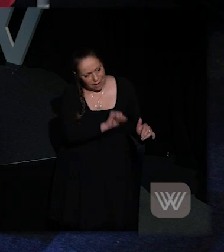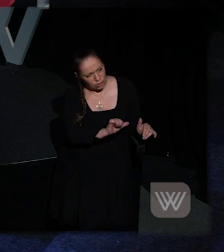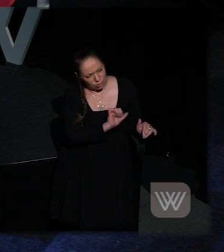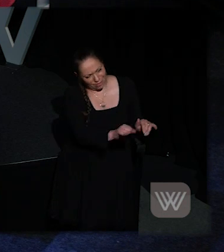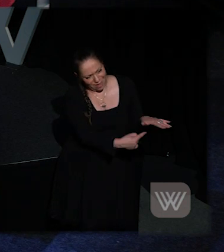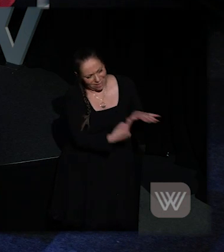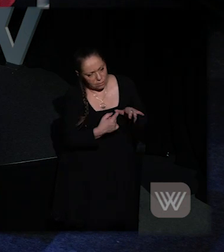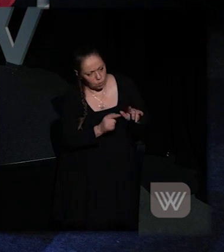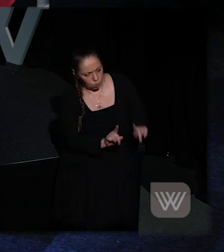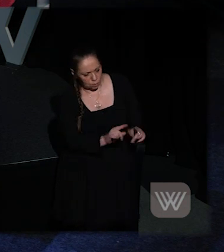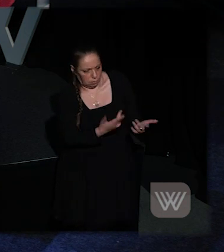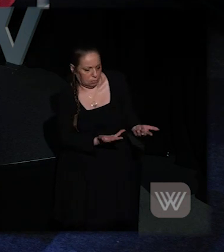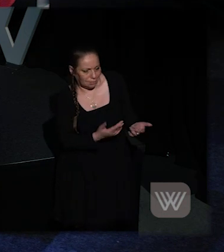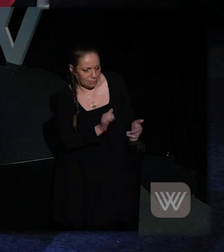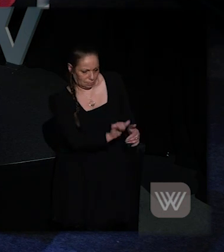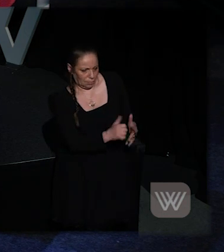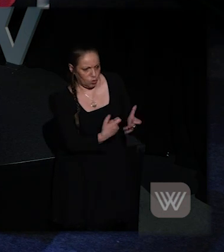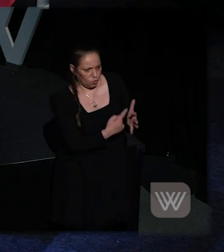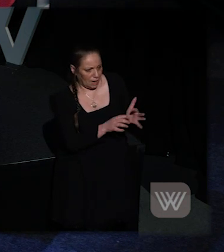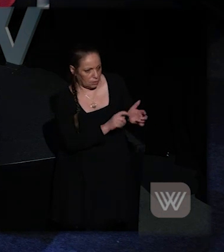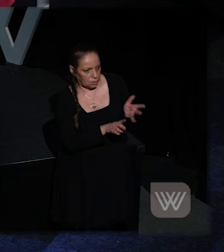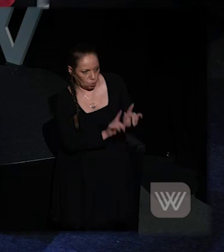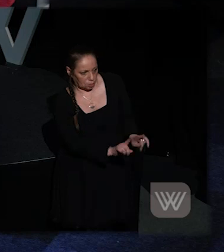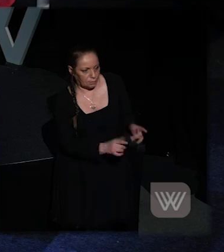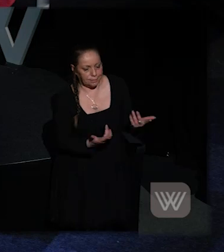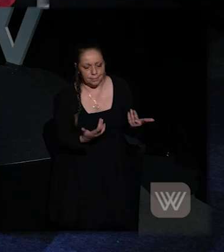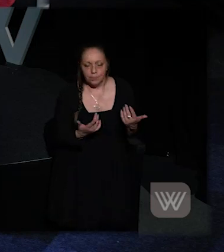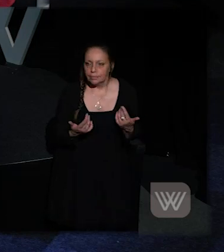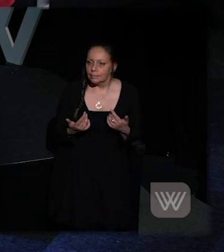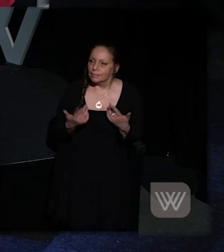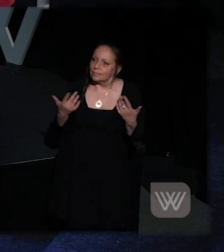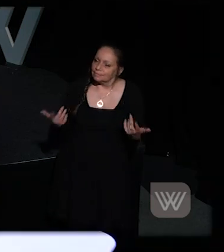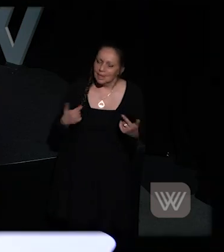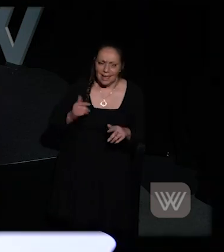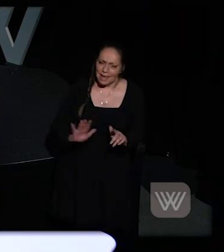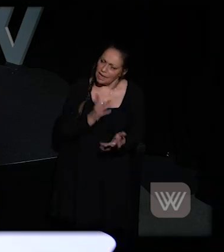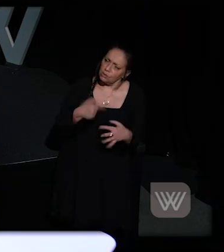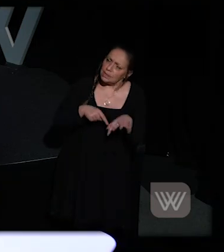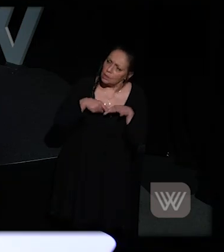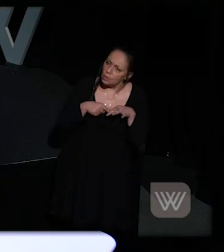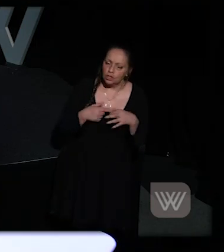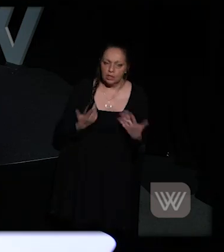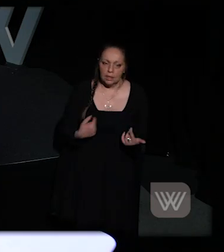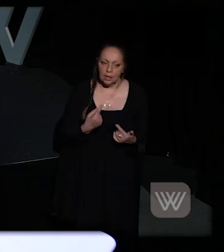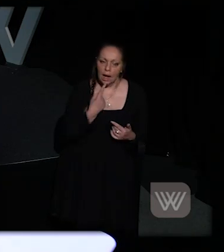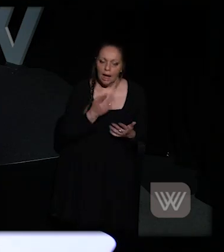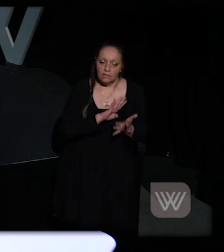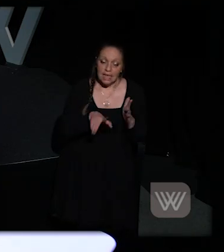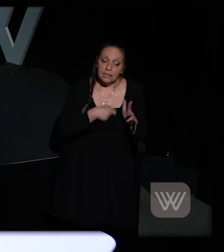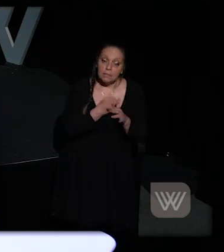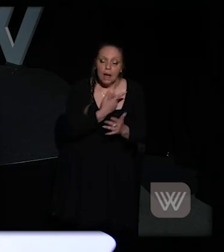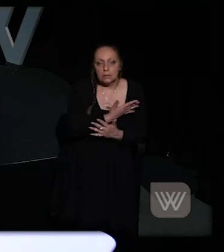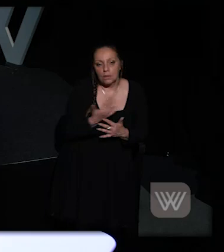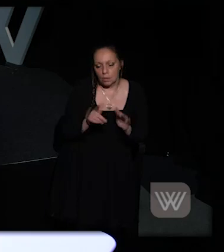do you think they would react? Look, it's a really interesting question. I mean, I've said to Mark so many